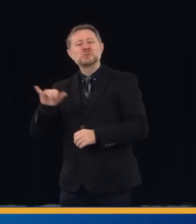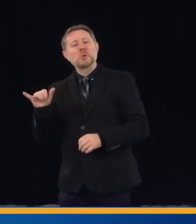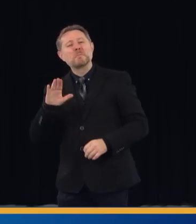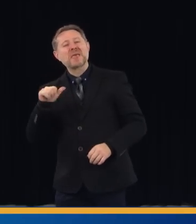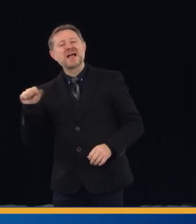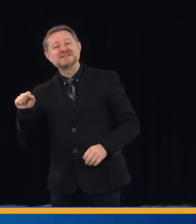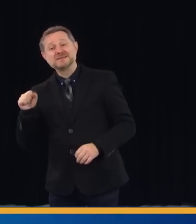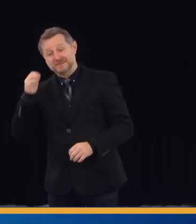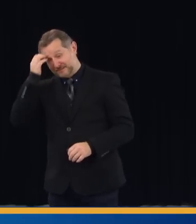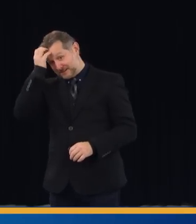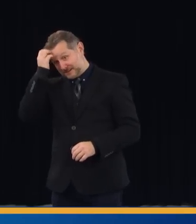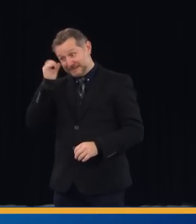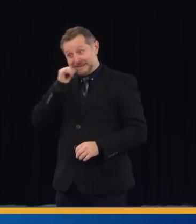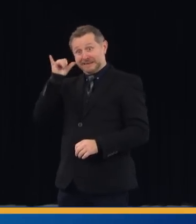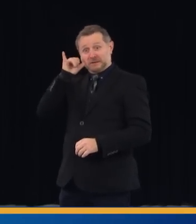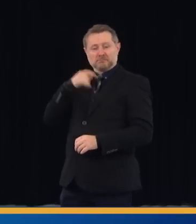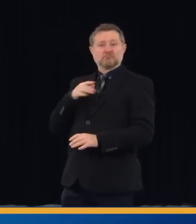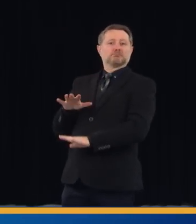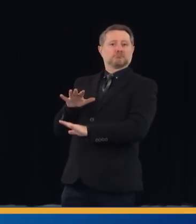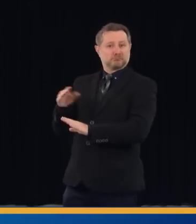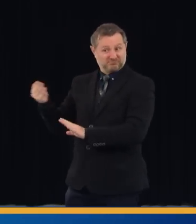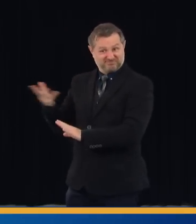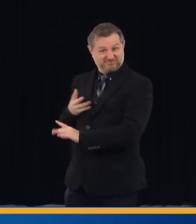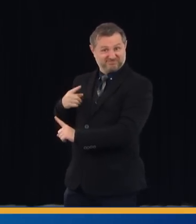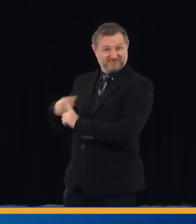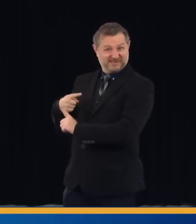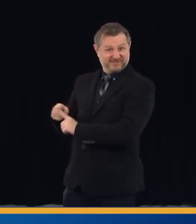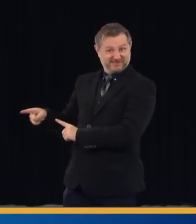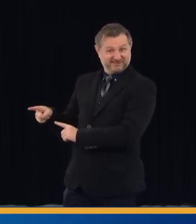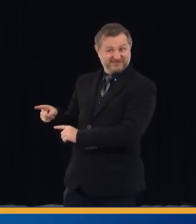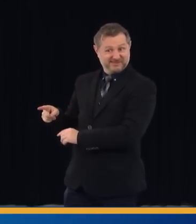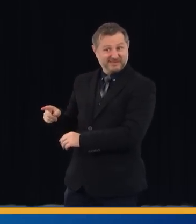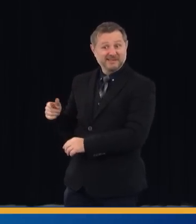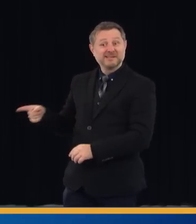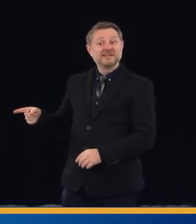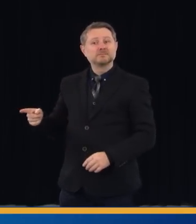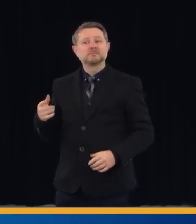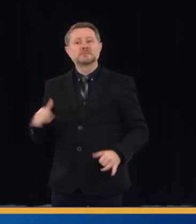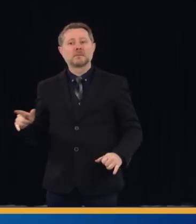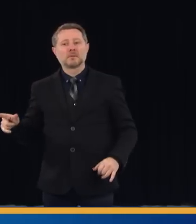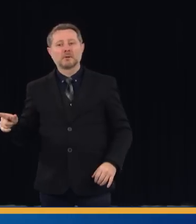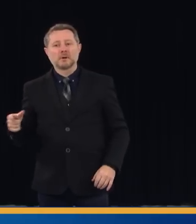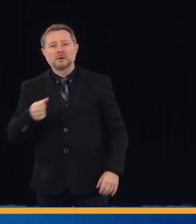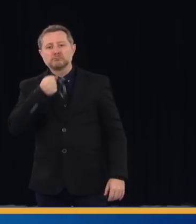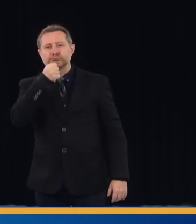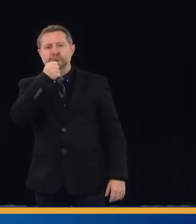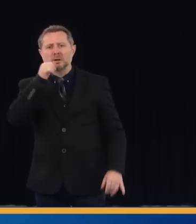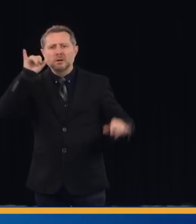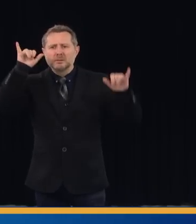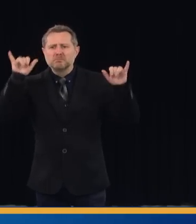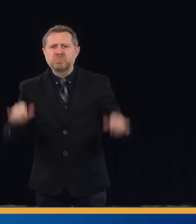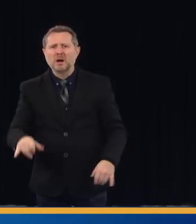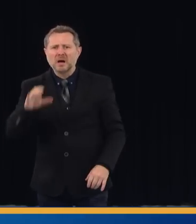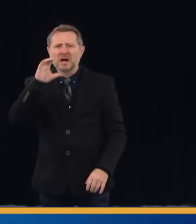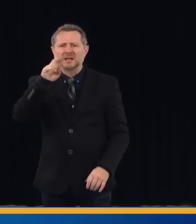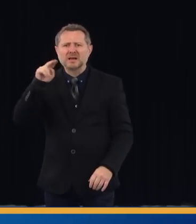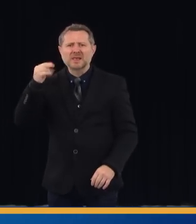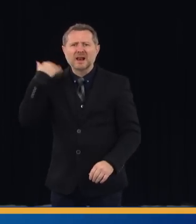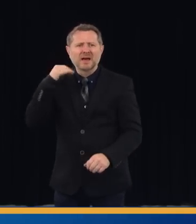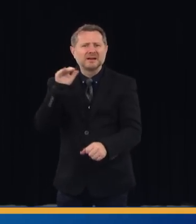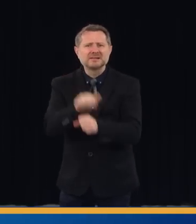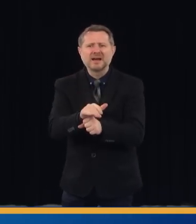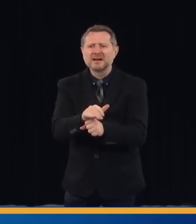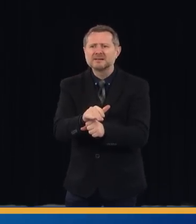yesterday morning that he had coronavirus. He did his show last night. He did a show last night from